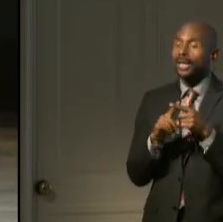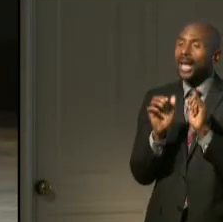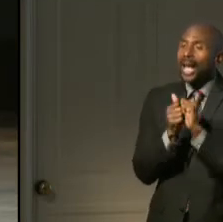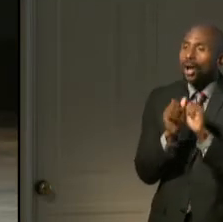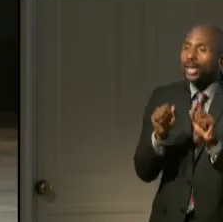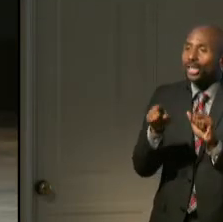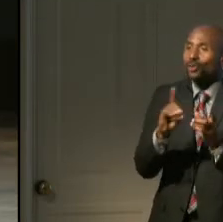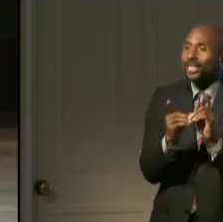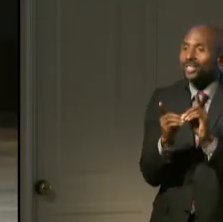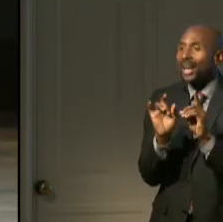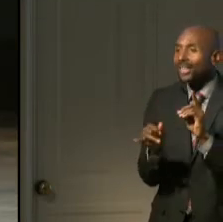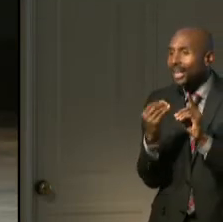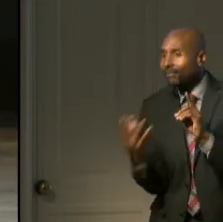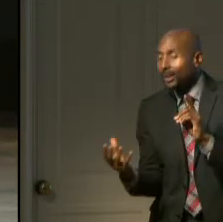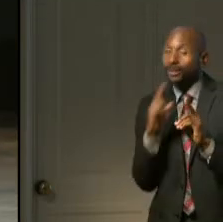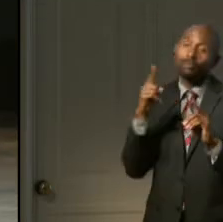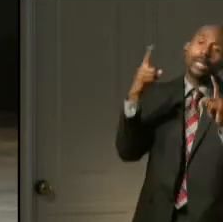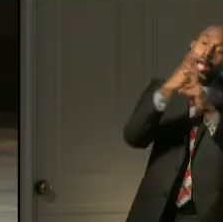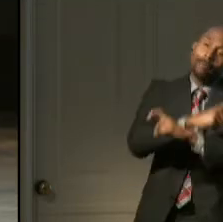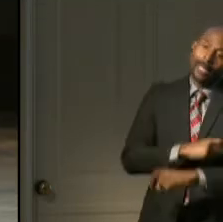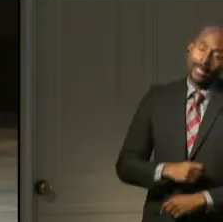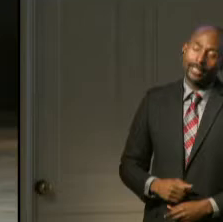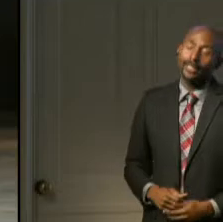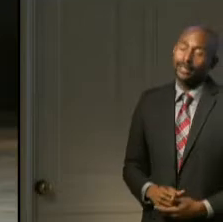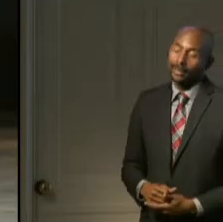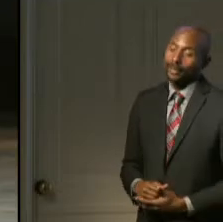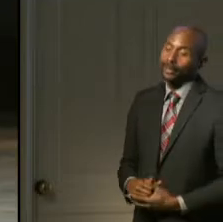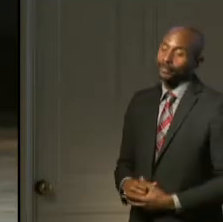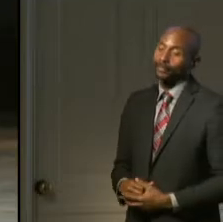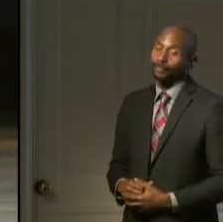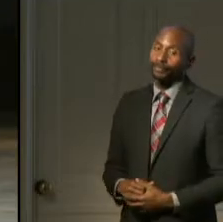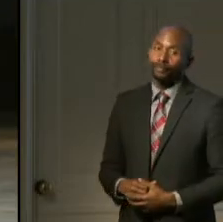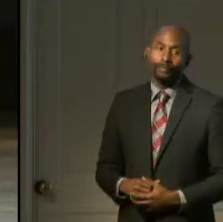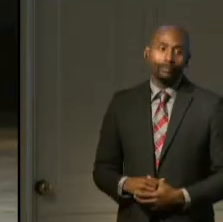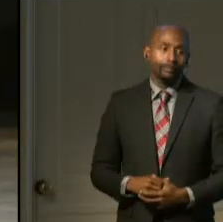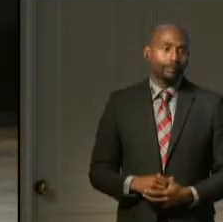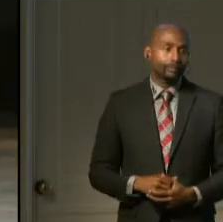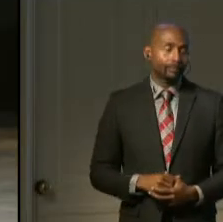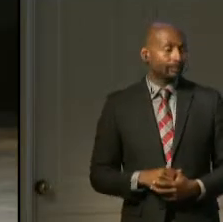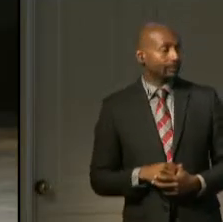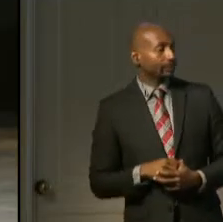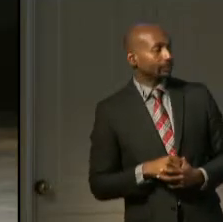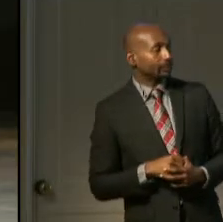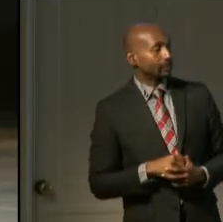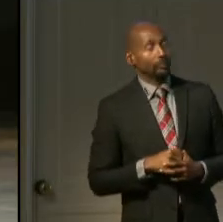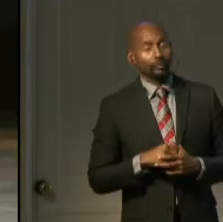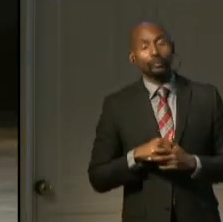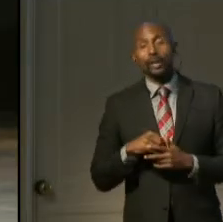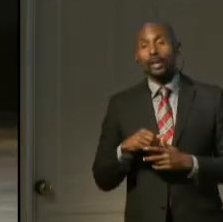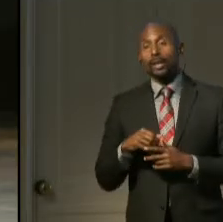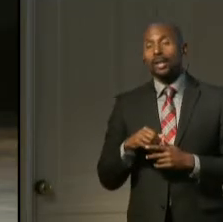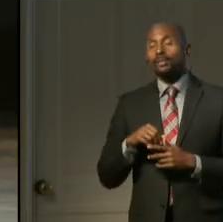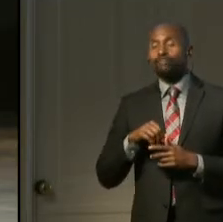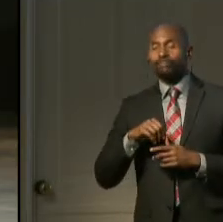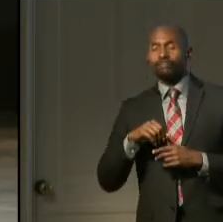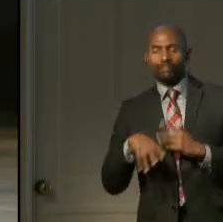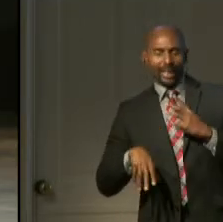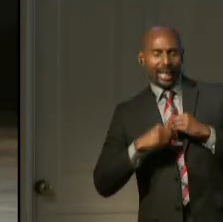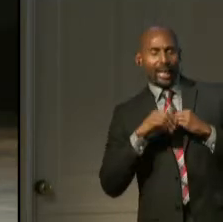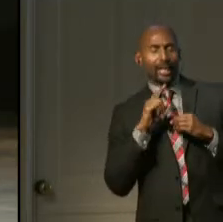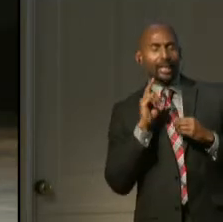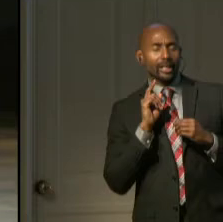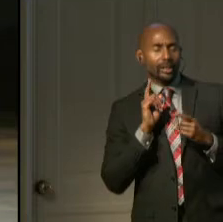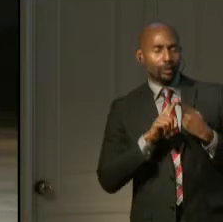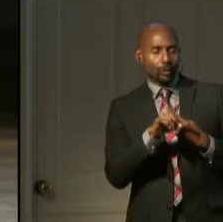How do you digitize that? It's so complicated. Just a small point to your point, Xander, that like lots of data, you don't